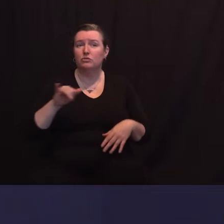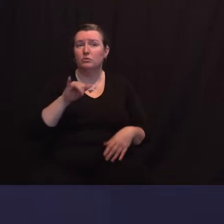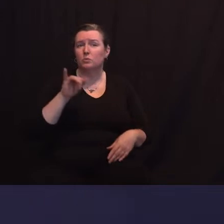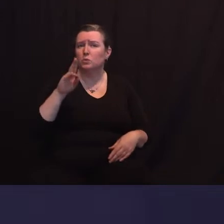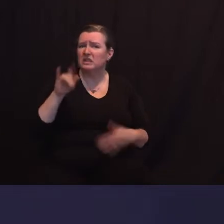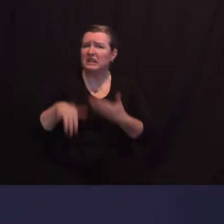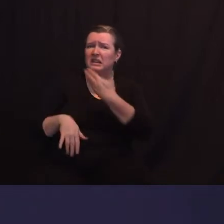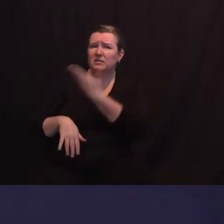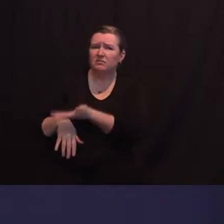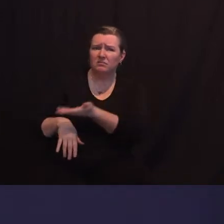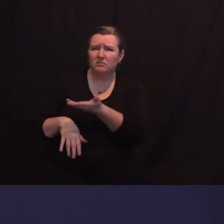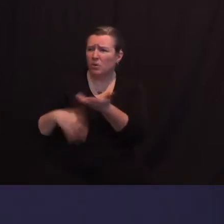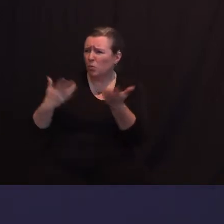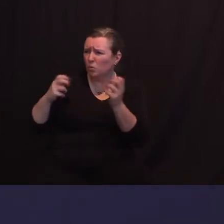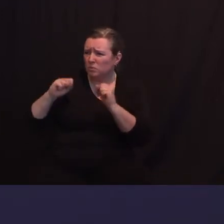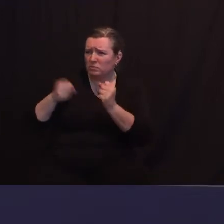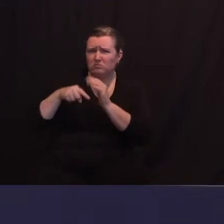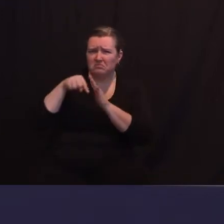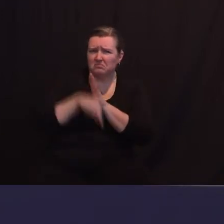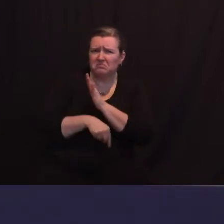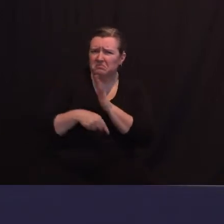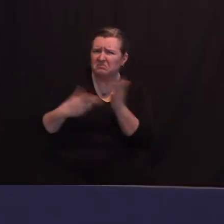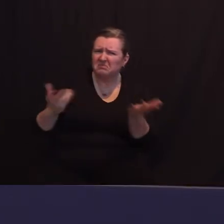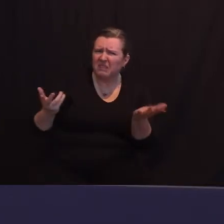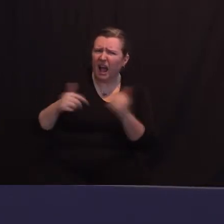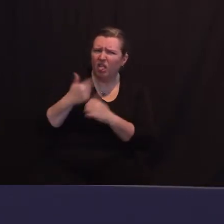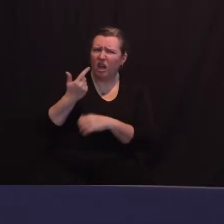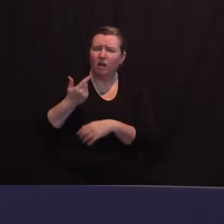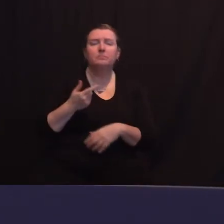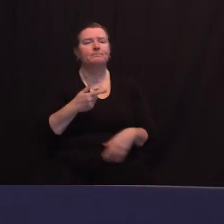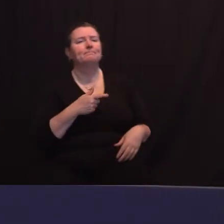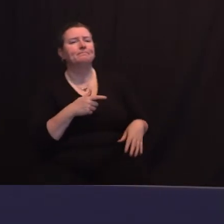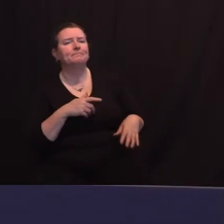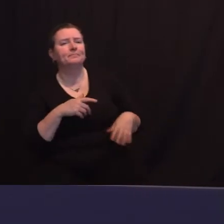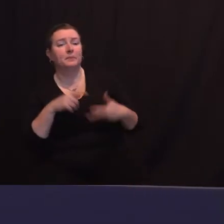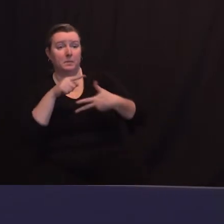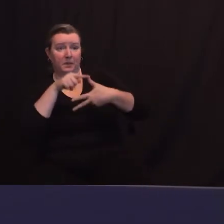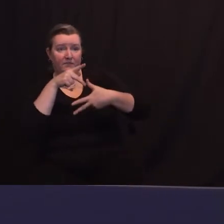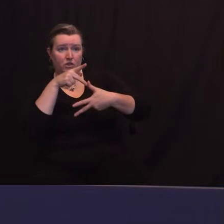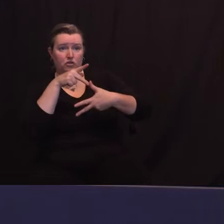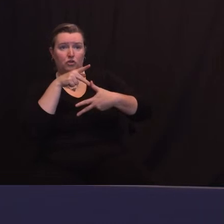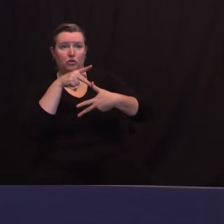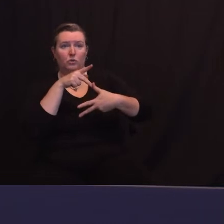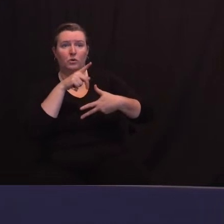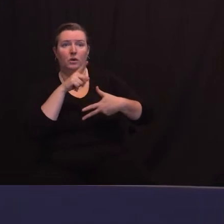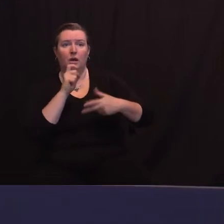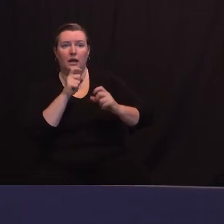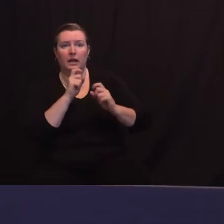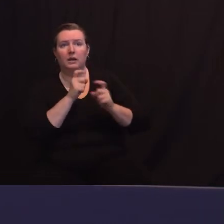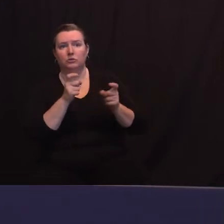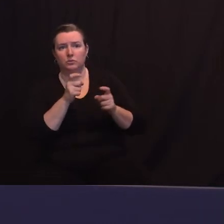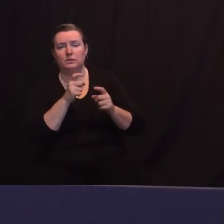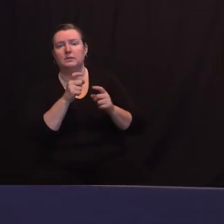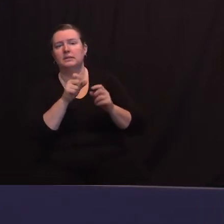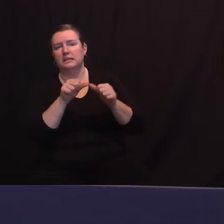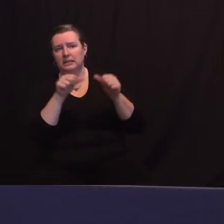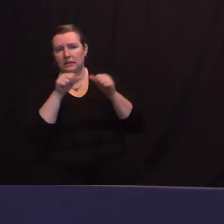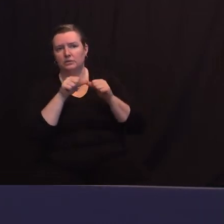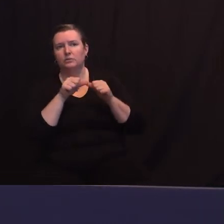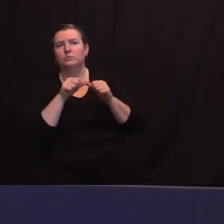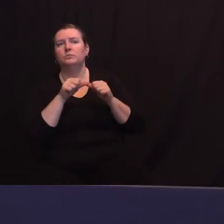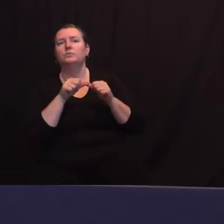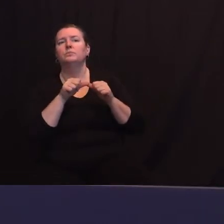Eddie on when folks should get hospitalized? Pfizer's only allocated to those sites that have the ultra cold chain at this point.